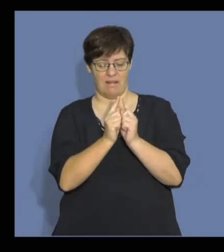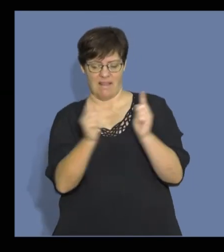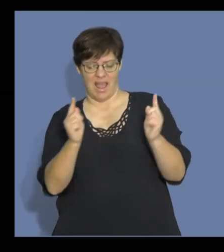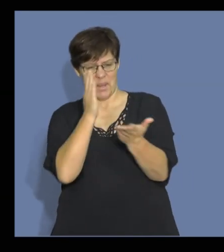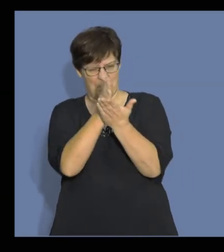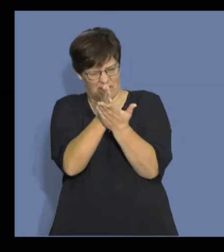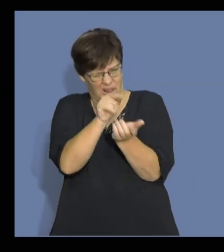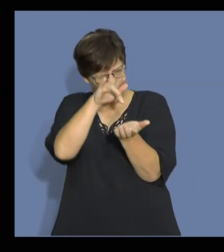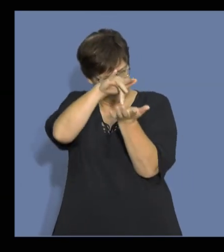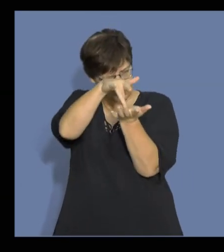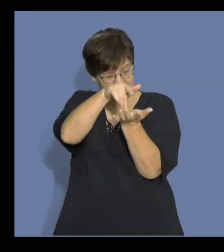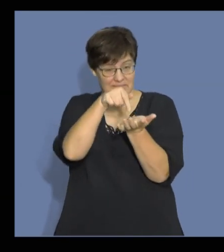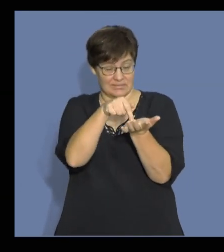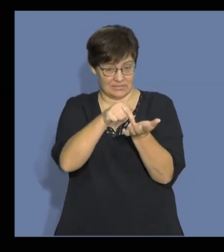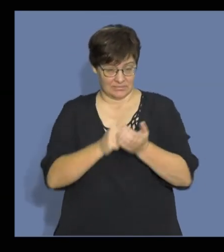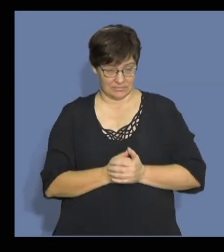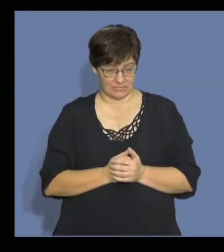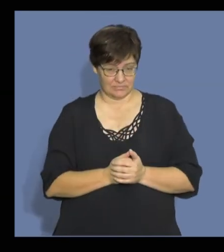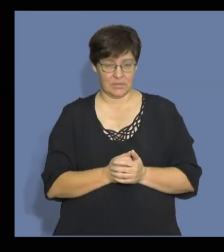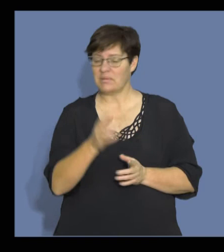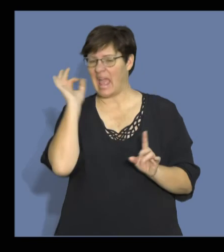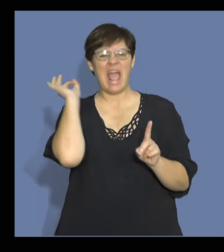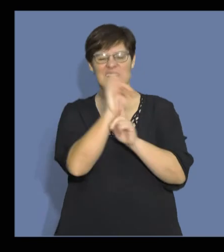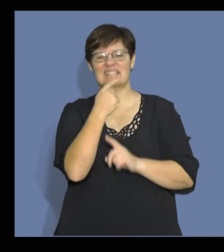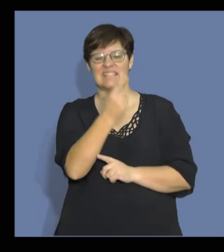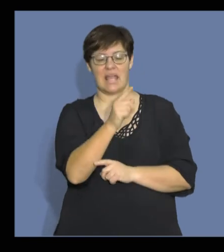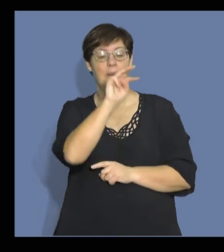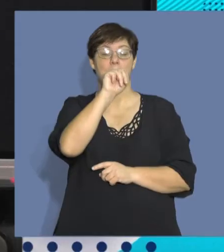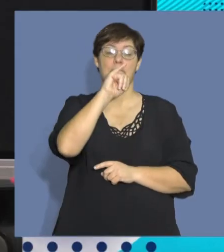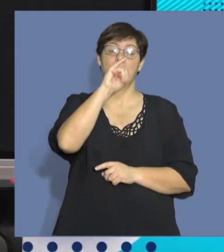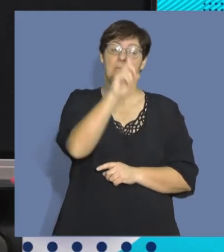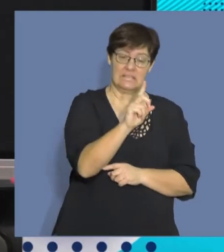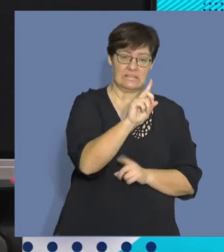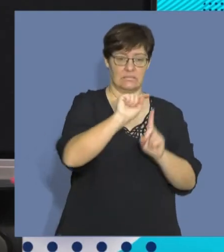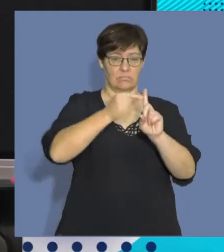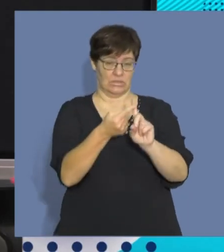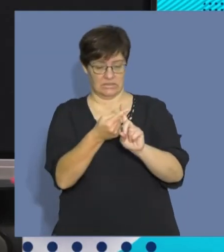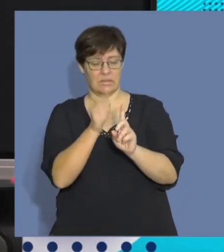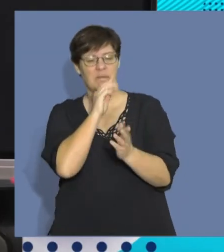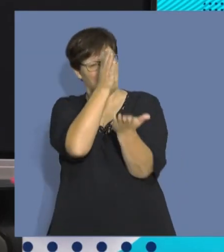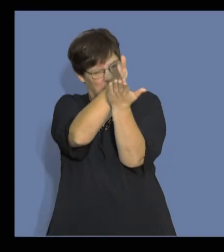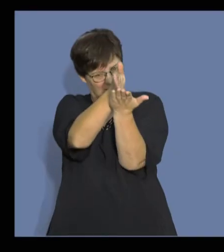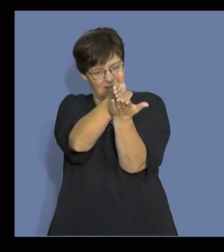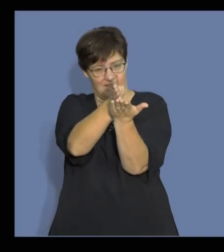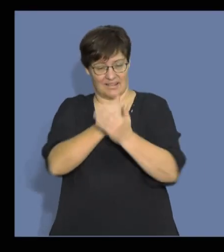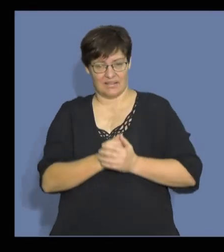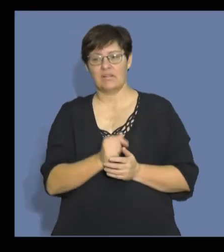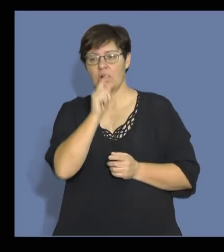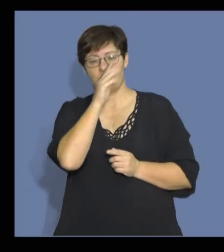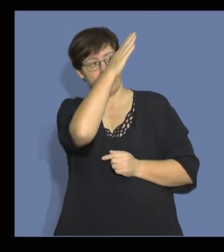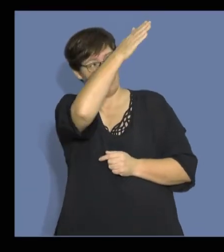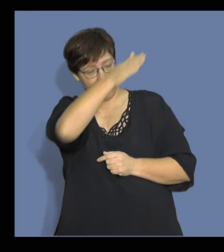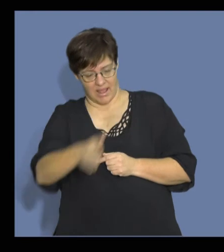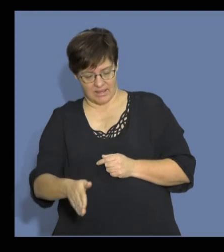Now, a midpoint is exactly what it says it is. If I look at the midpoint of a